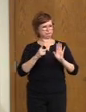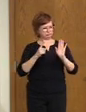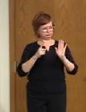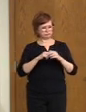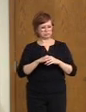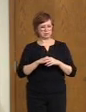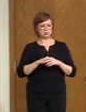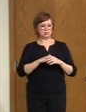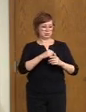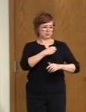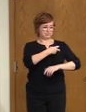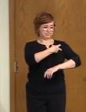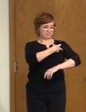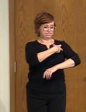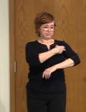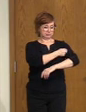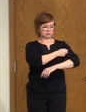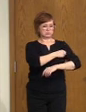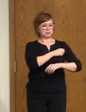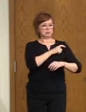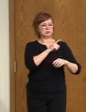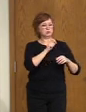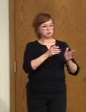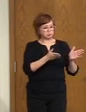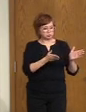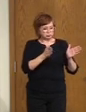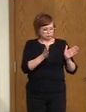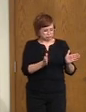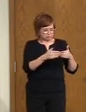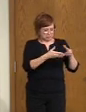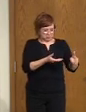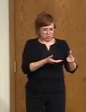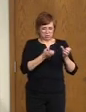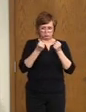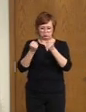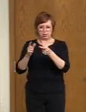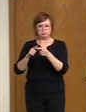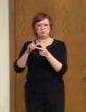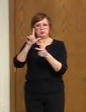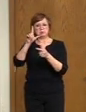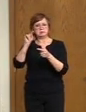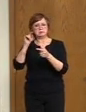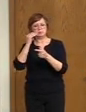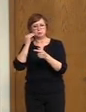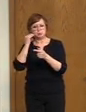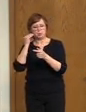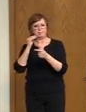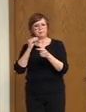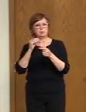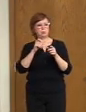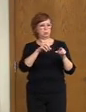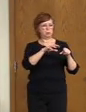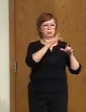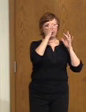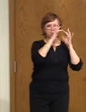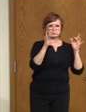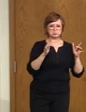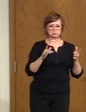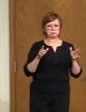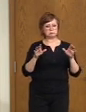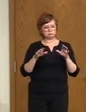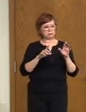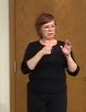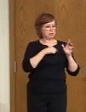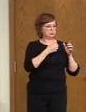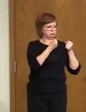vaccine would ideally be administered in care homes and in hospitals, but what about those other priority populations, people over